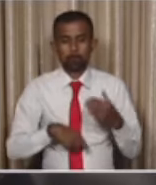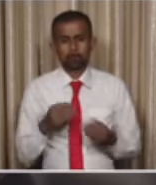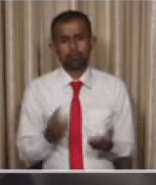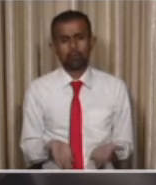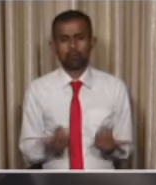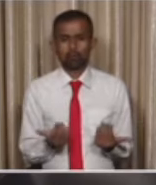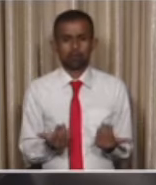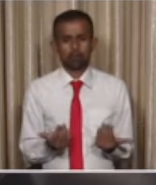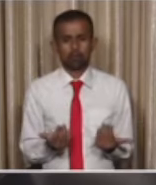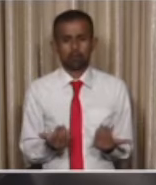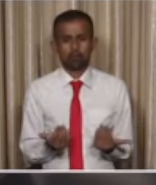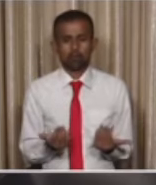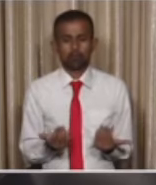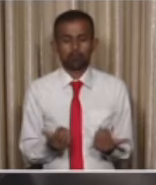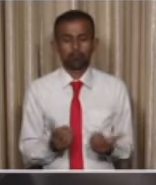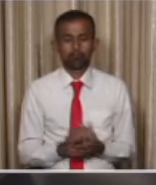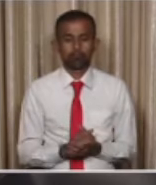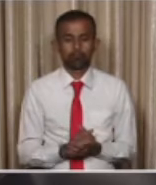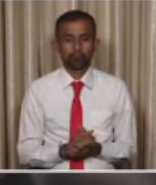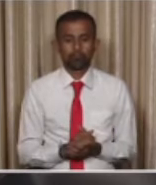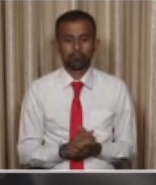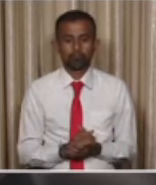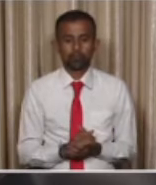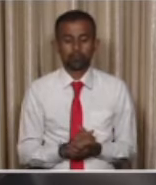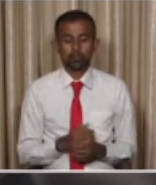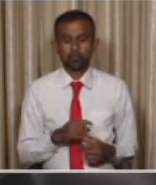this forever. He agreed.